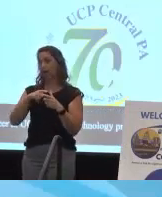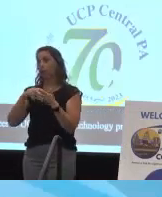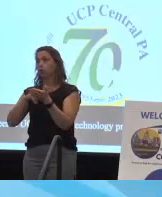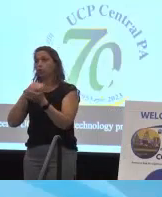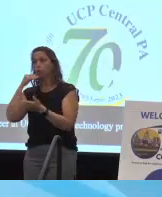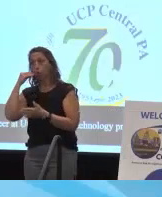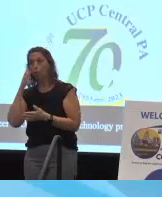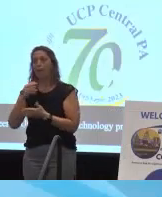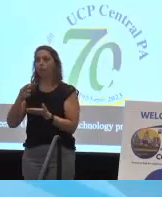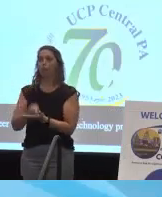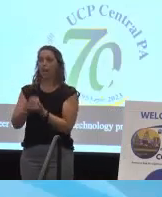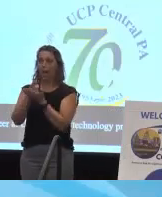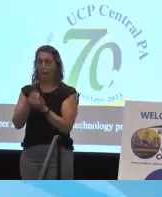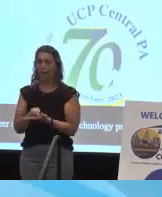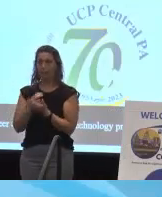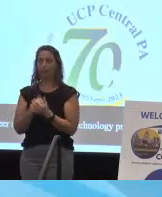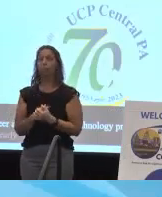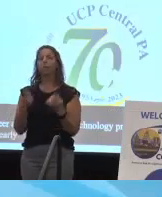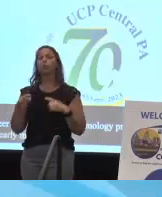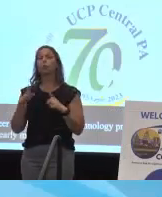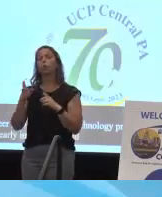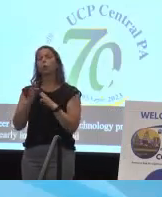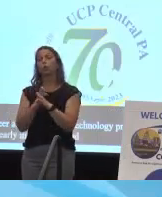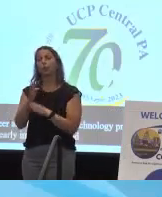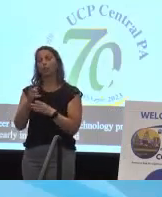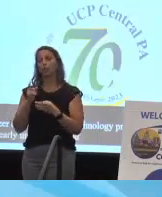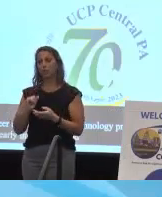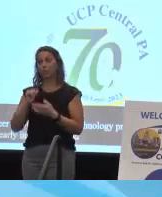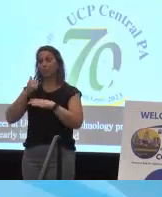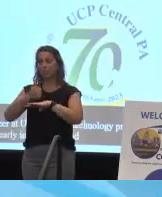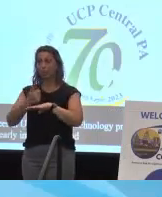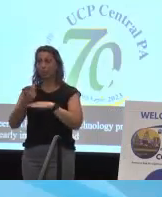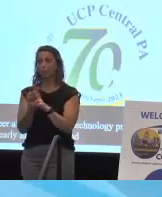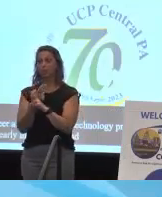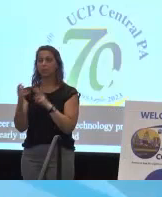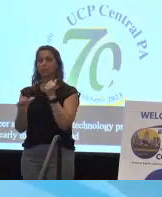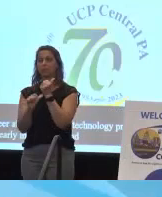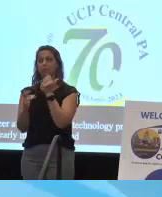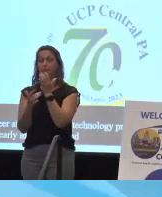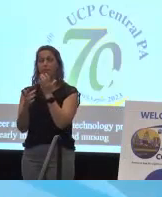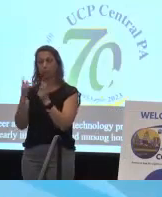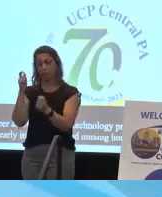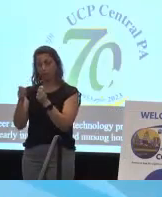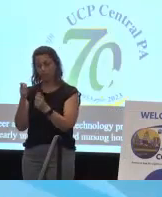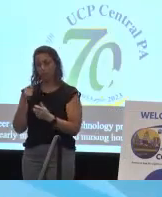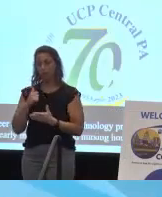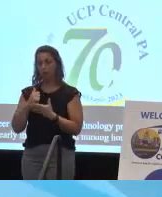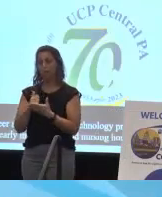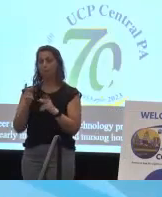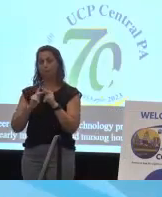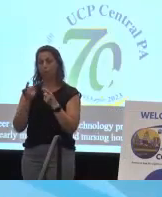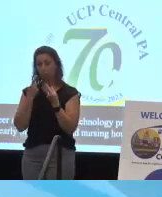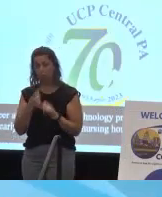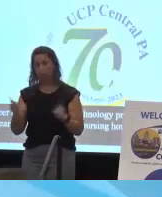and rehabilitation. Throughout her career, she has been implemented the use of assistive technology and adaptations to help individuals